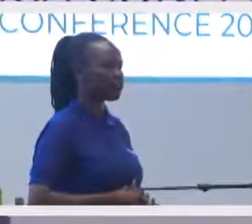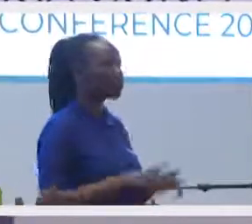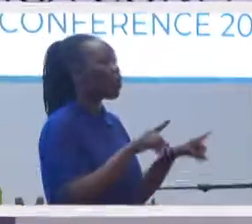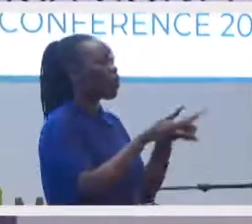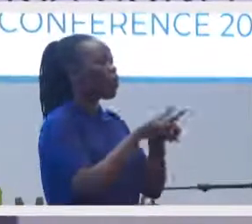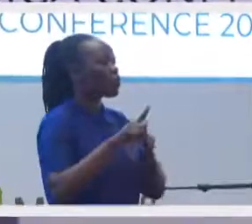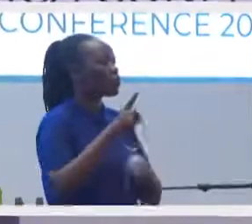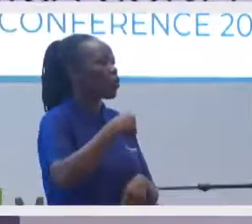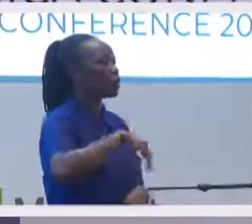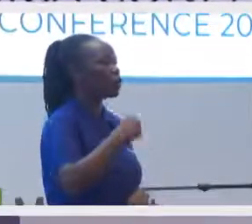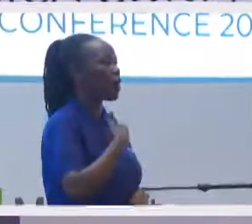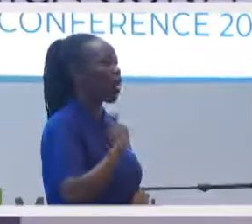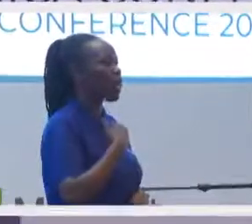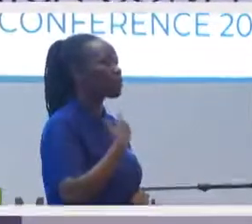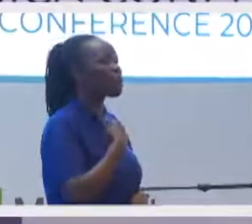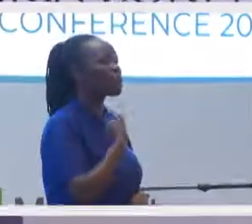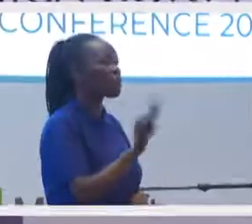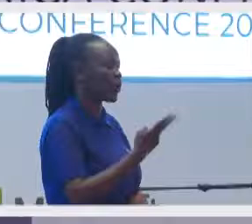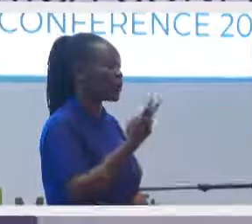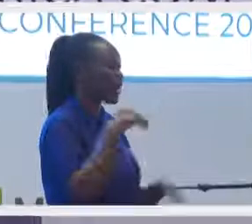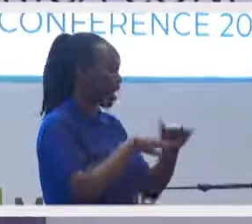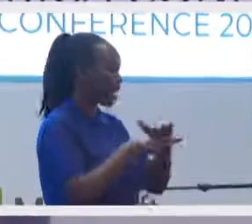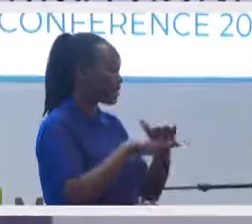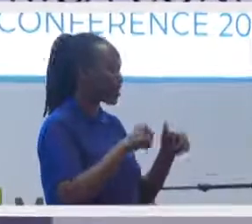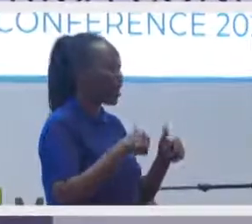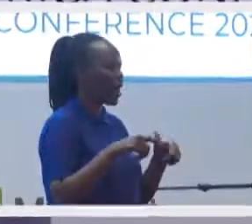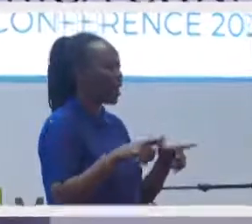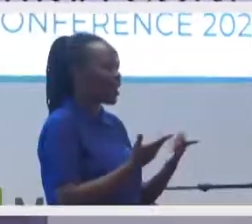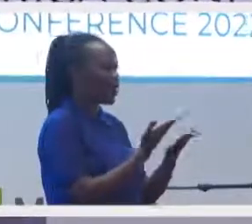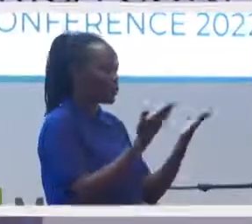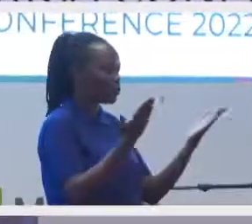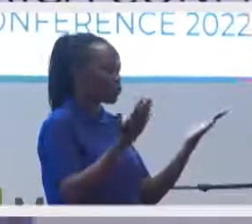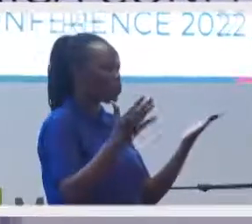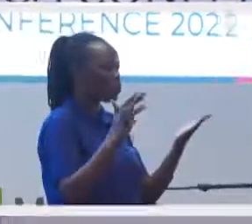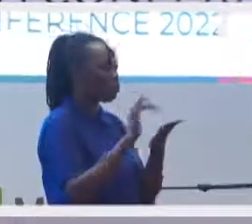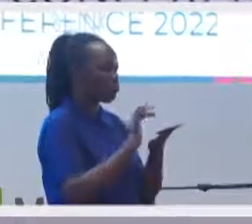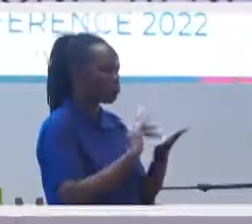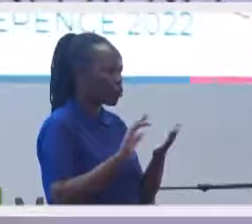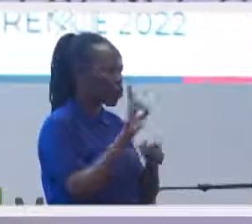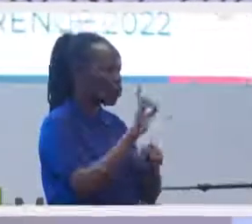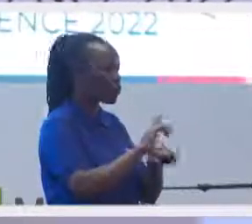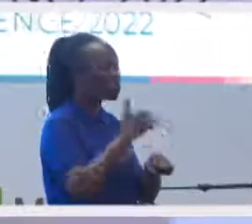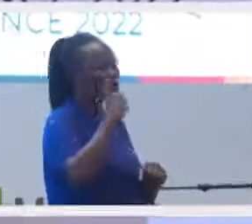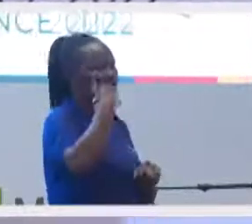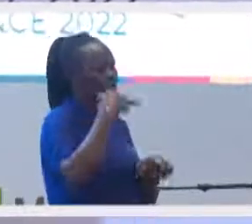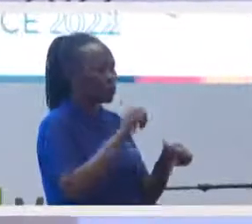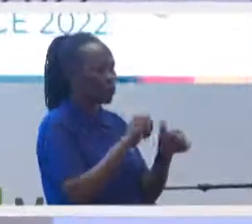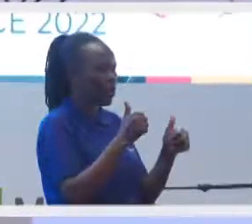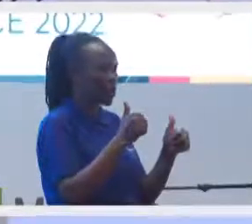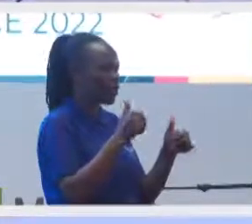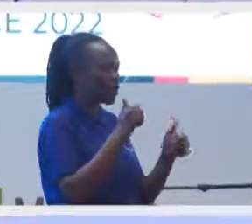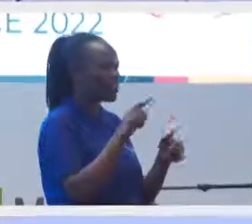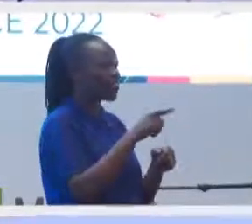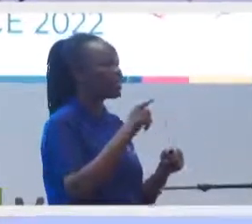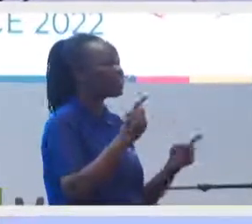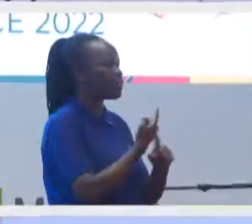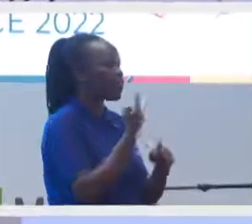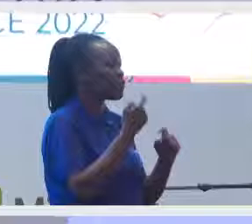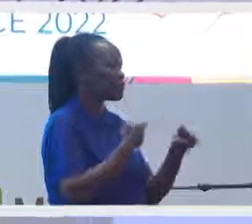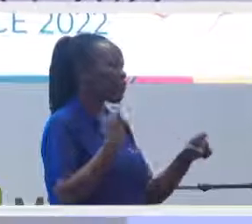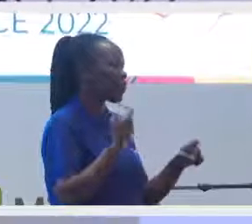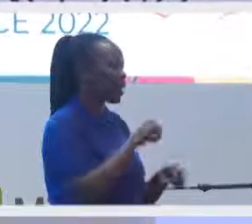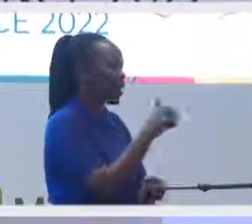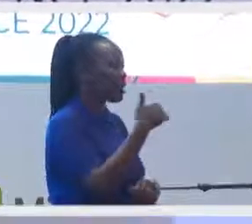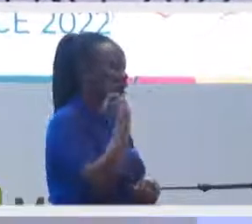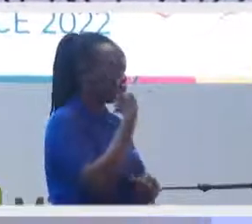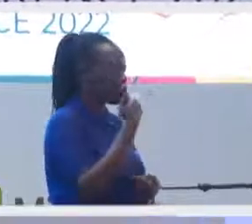Also, we do have voice access, which allows you navigate your device with your voice, which is a little bit different from the assistants from Google